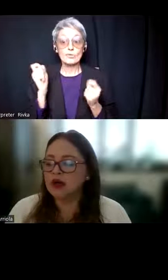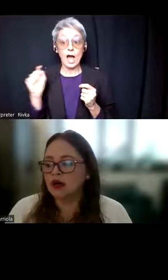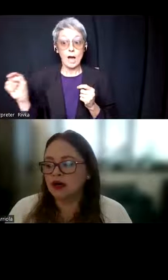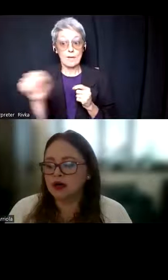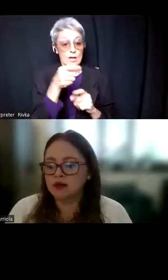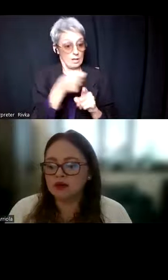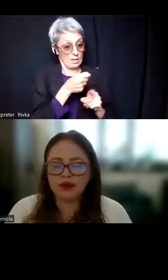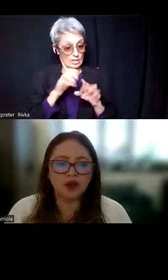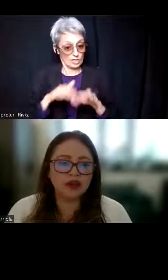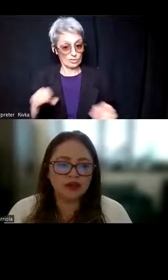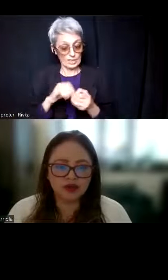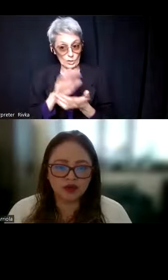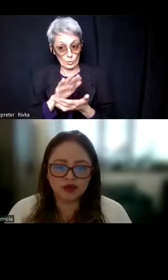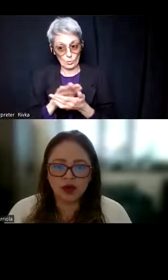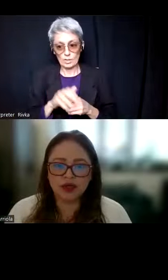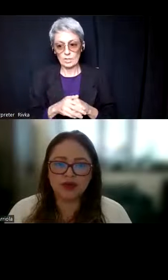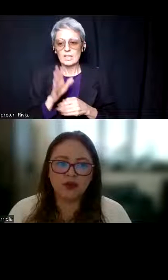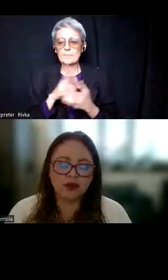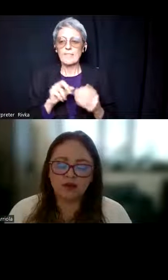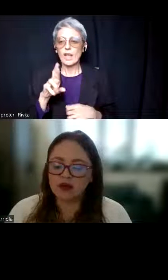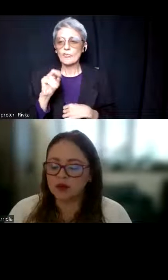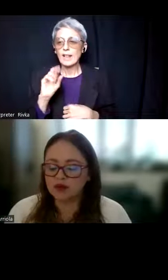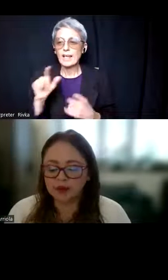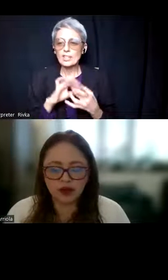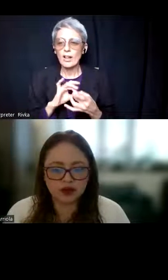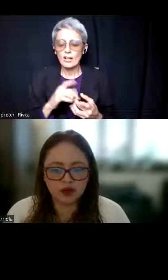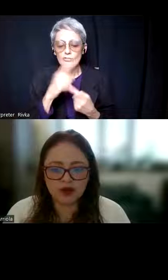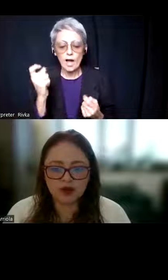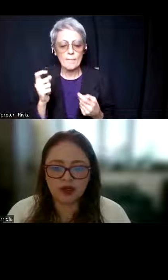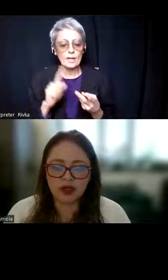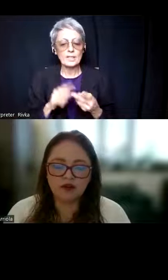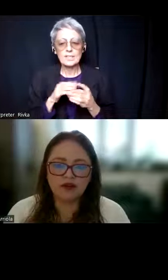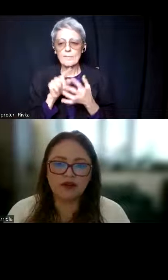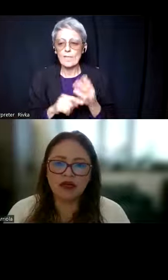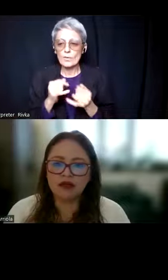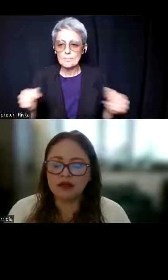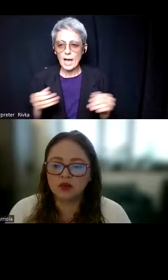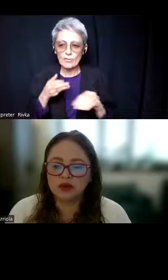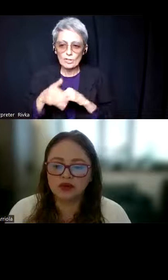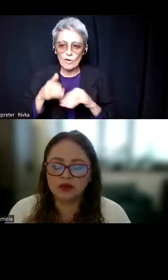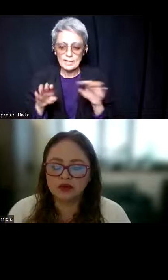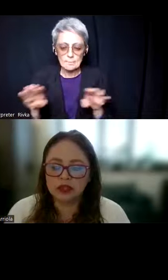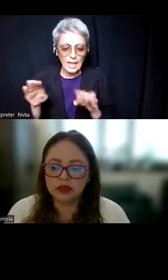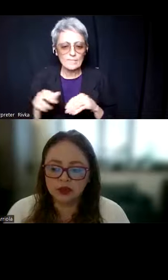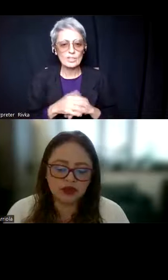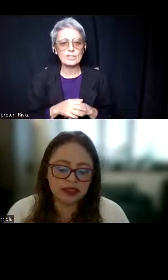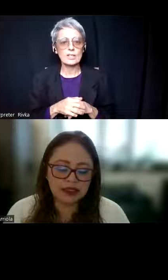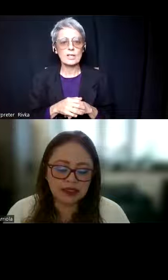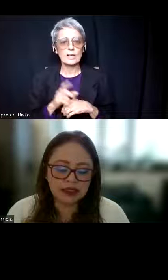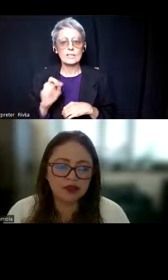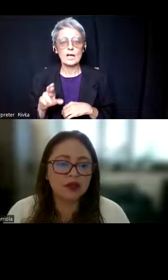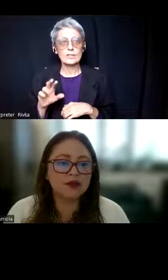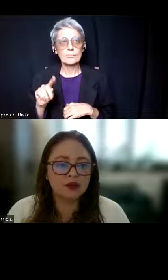schools, some of that relational trauma, some of those boundary crossing behaviors, and what Dr. Purge